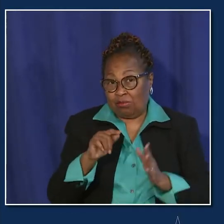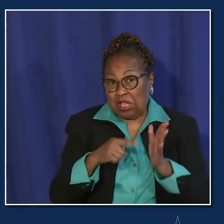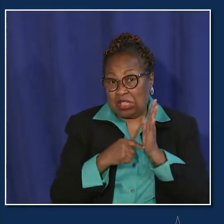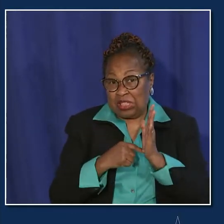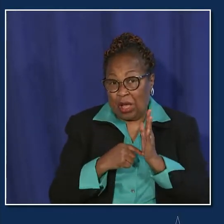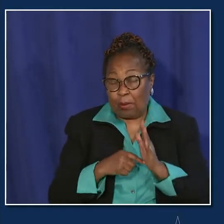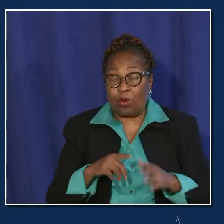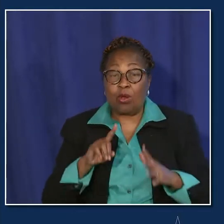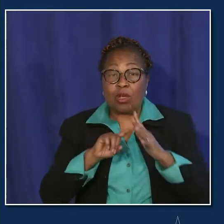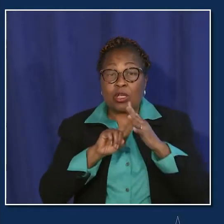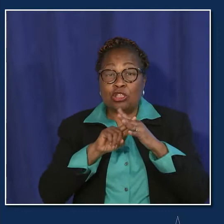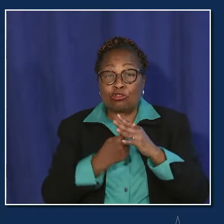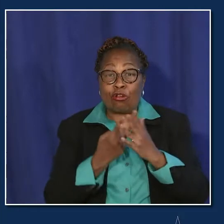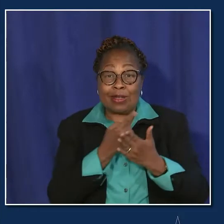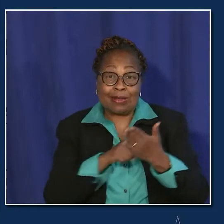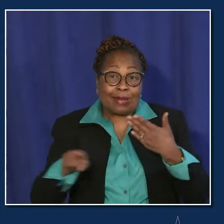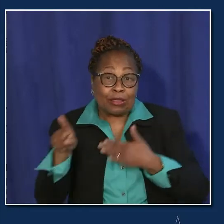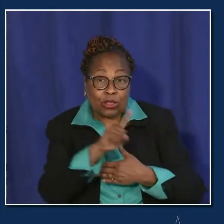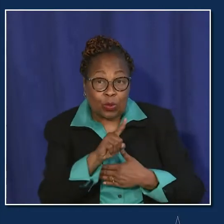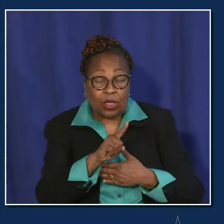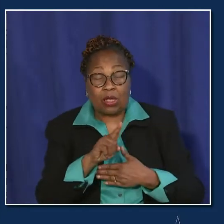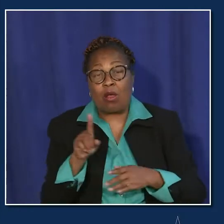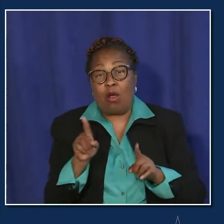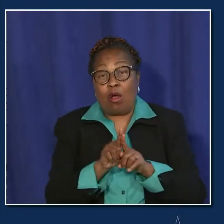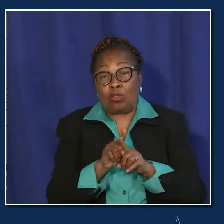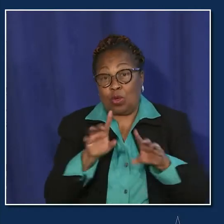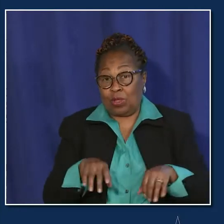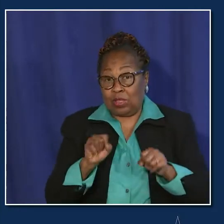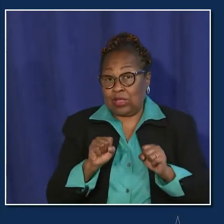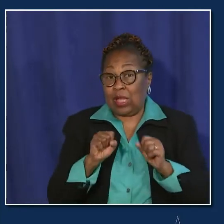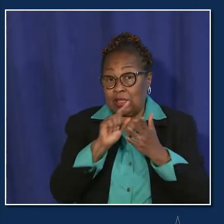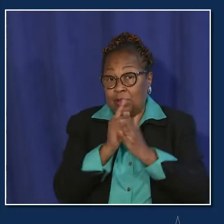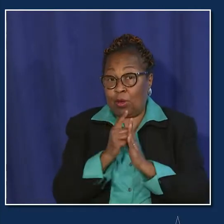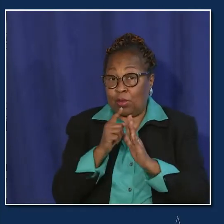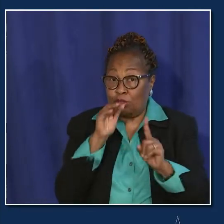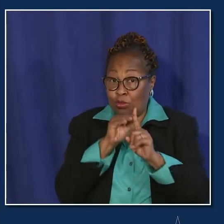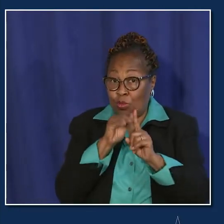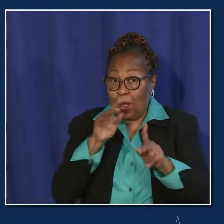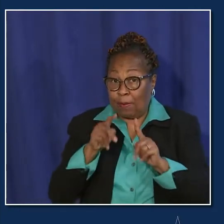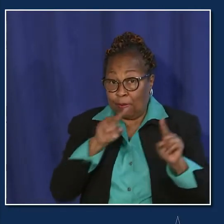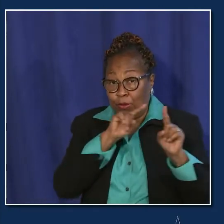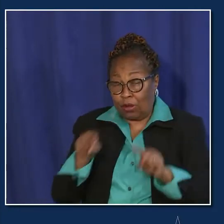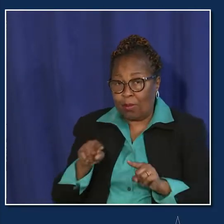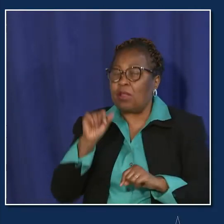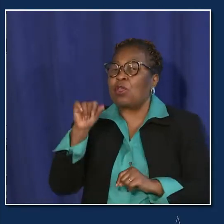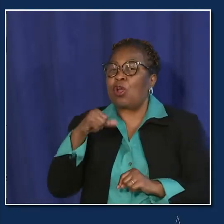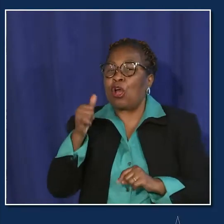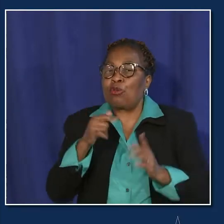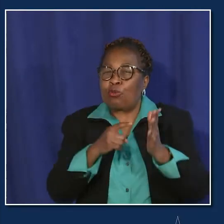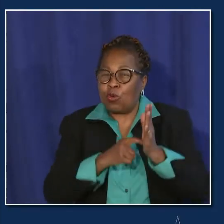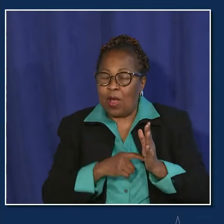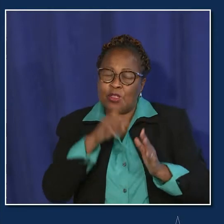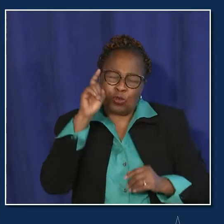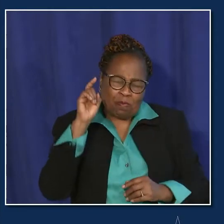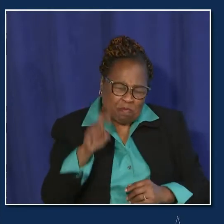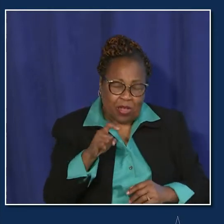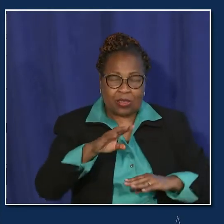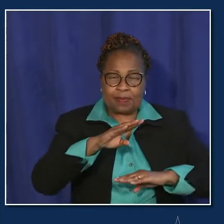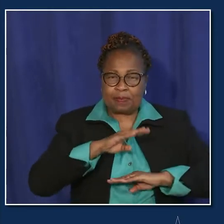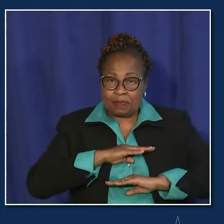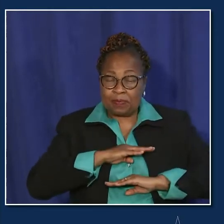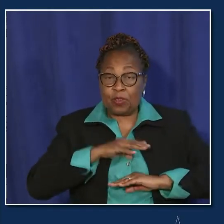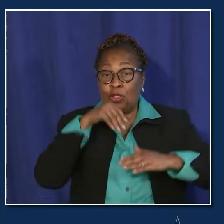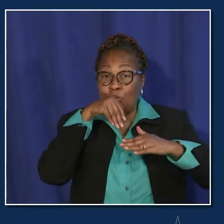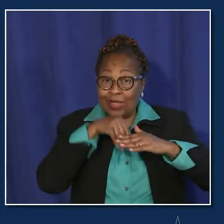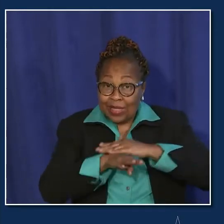starting next week, I want to also take this moment to remind attendees that there are other requirements that you must meet in order to